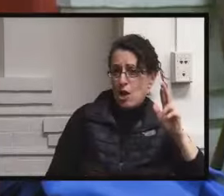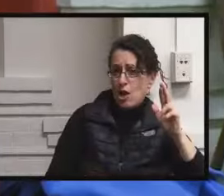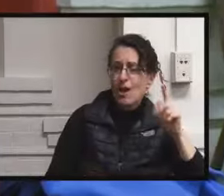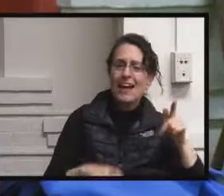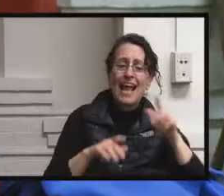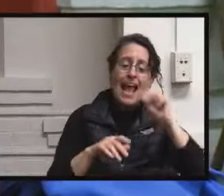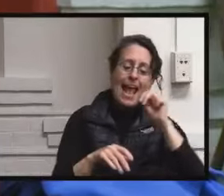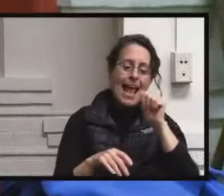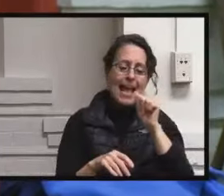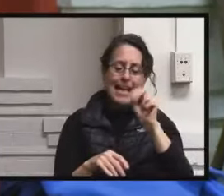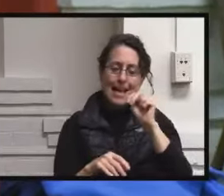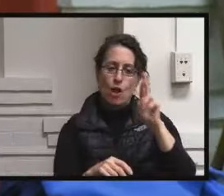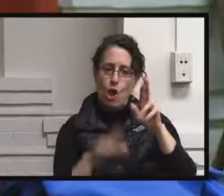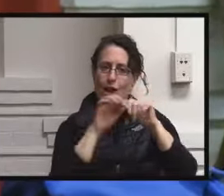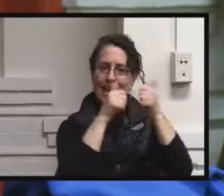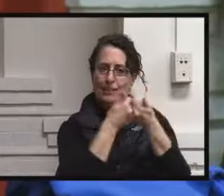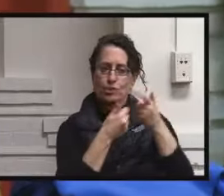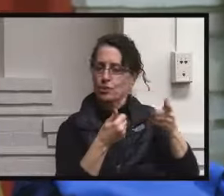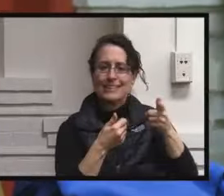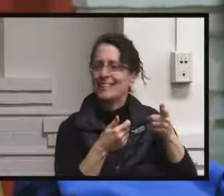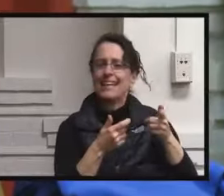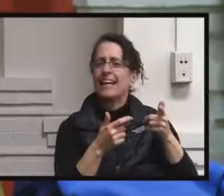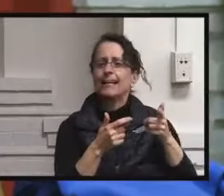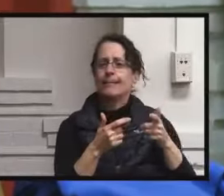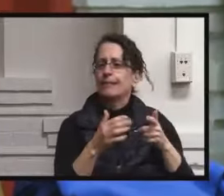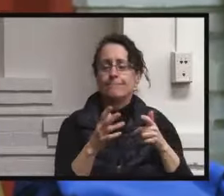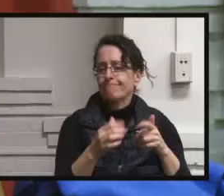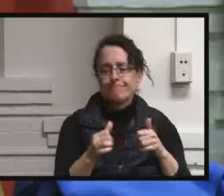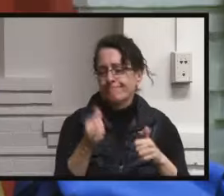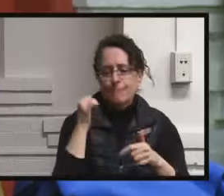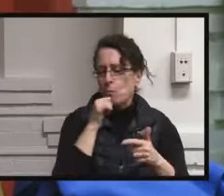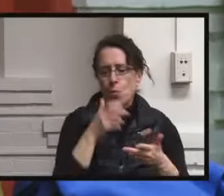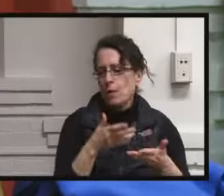we can't do that because we're charged as part of Act 148